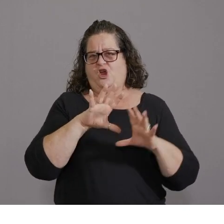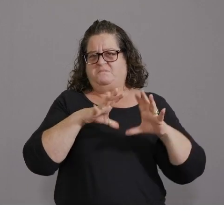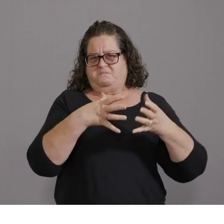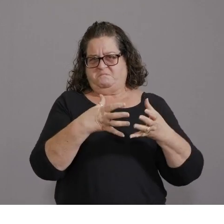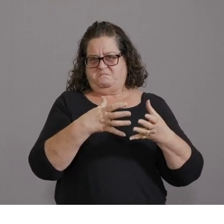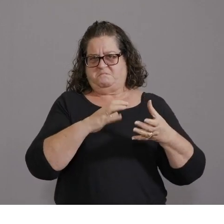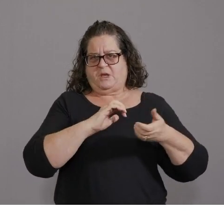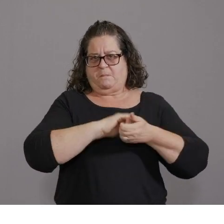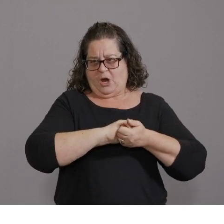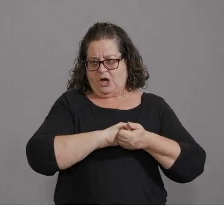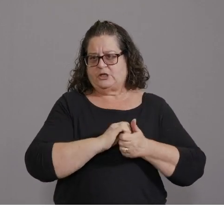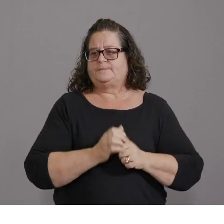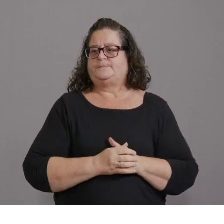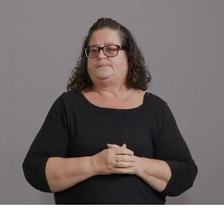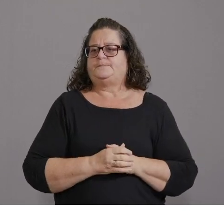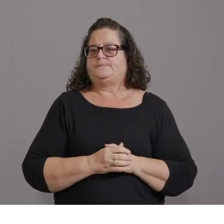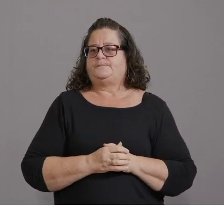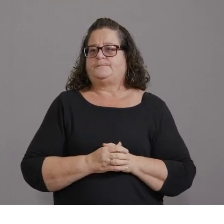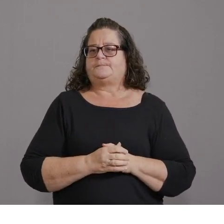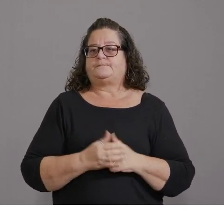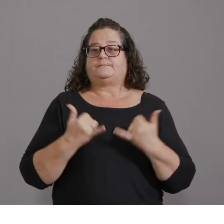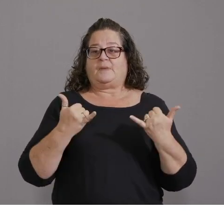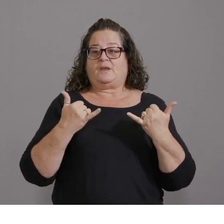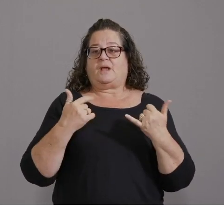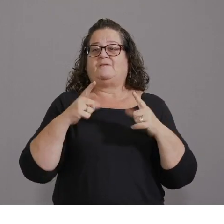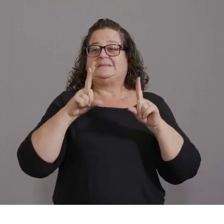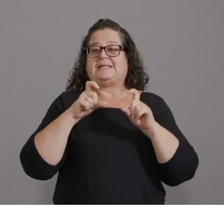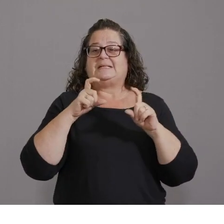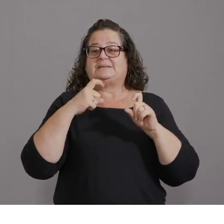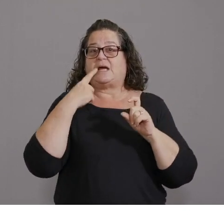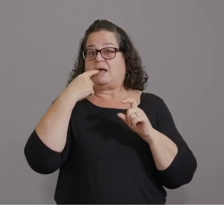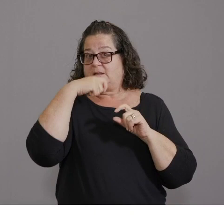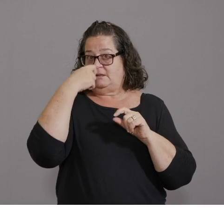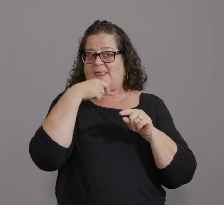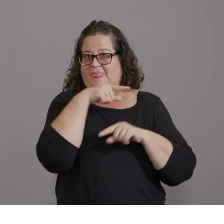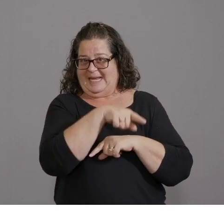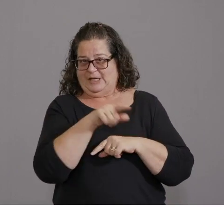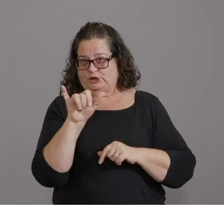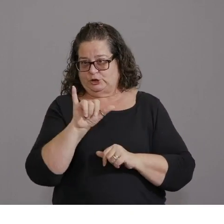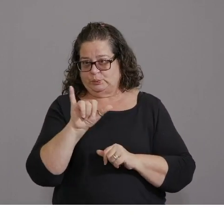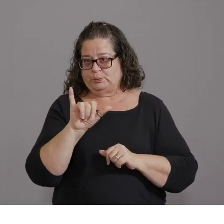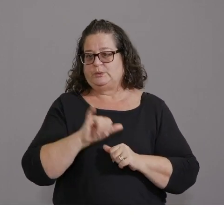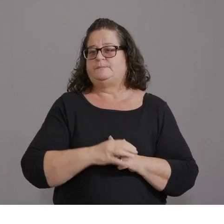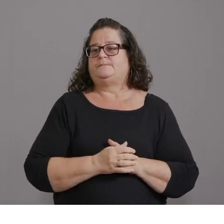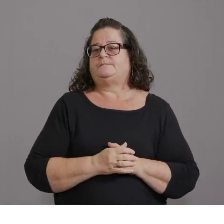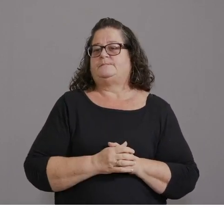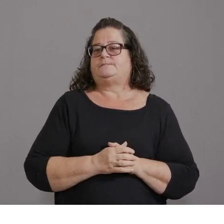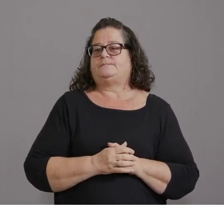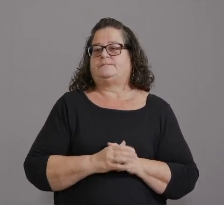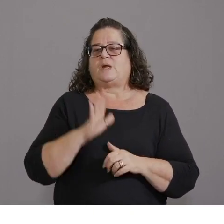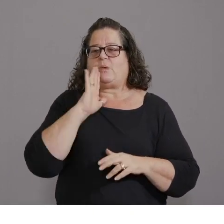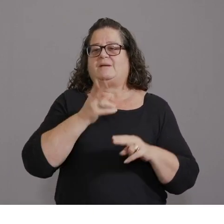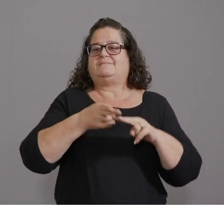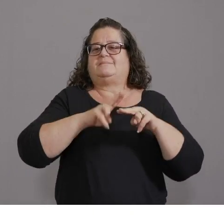a saliva-based testing site at this location, and so they will scale up to provide vaccination